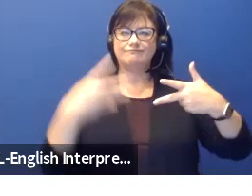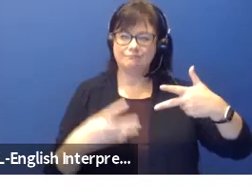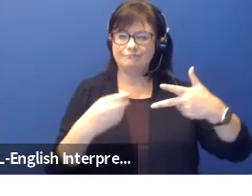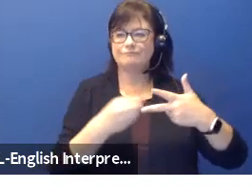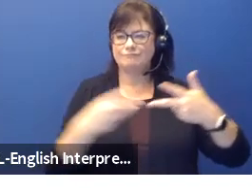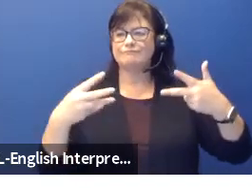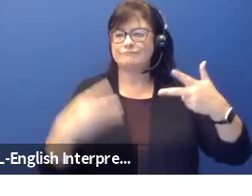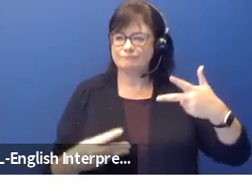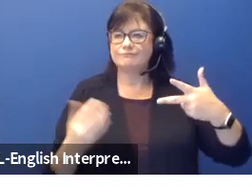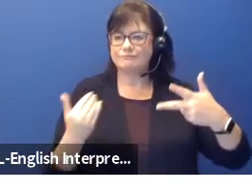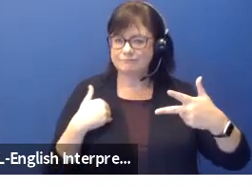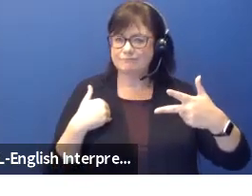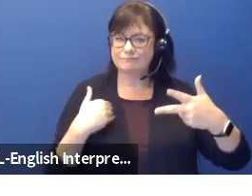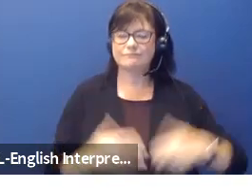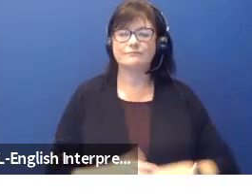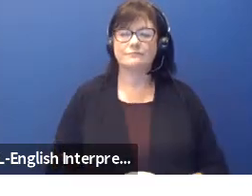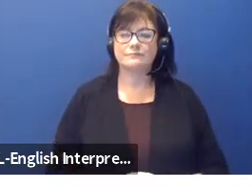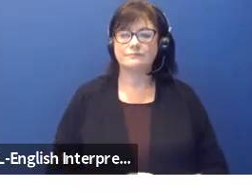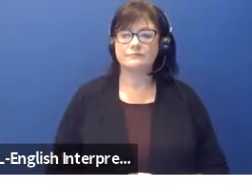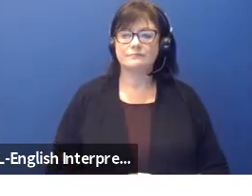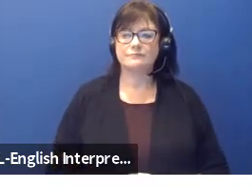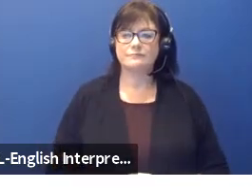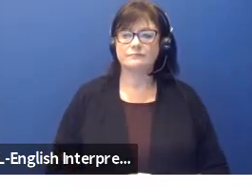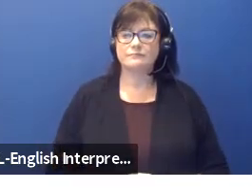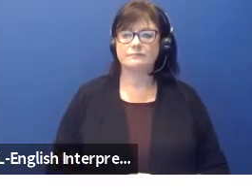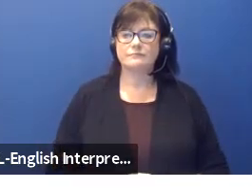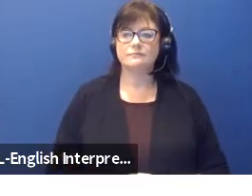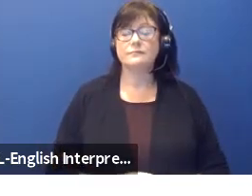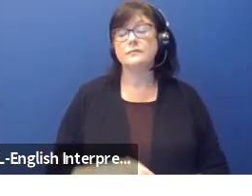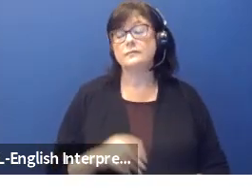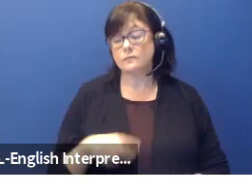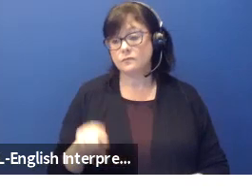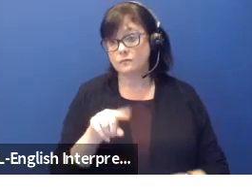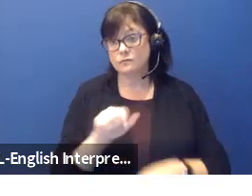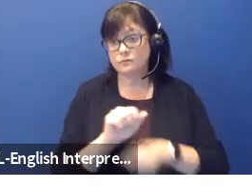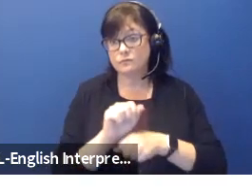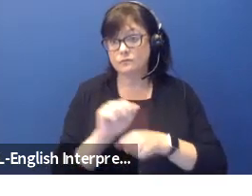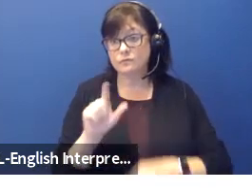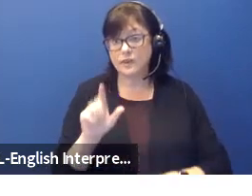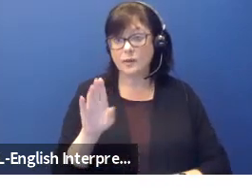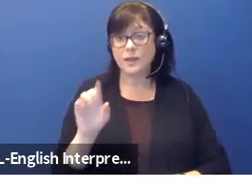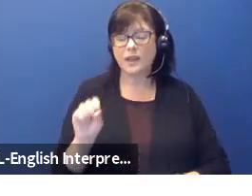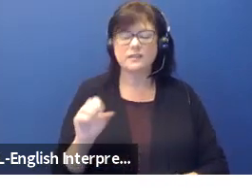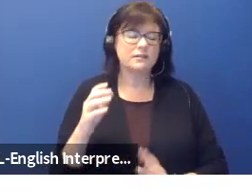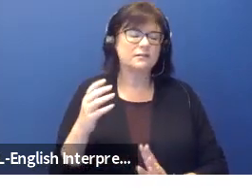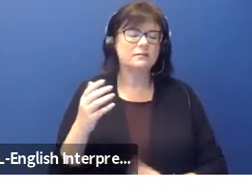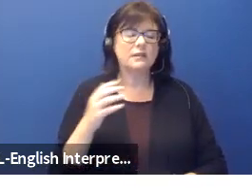dimensions. But if you've been around LBS for a little while, you're probably, you've probably heard these 3